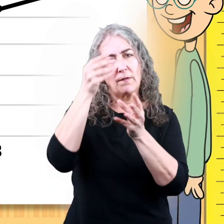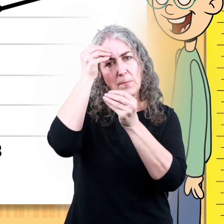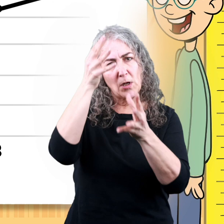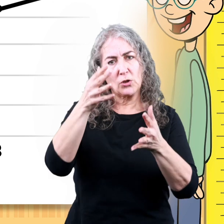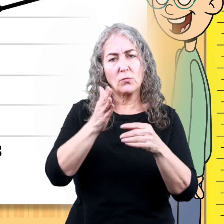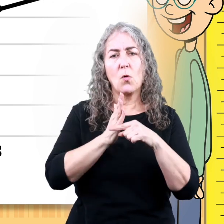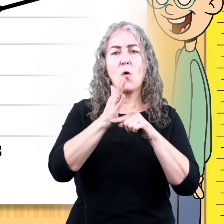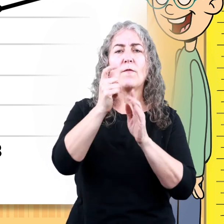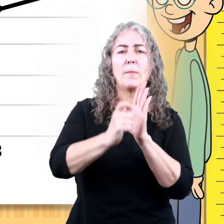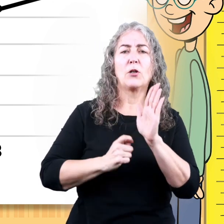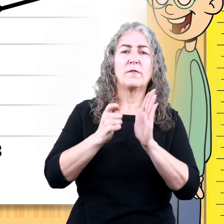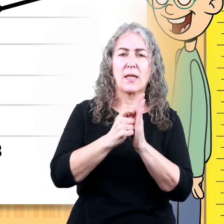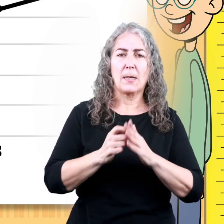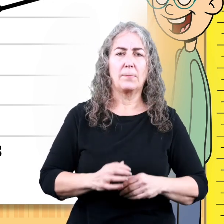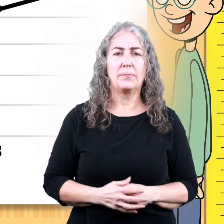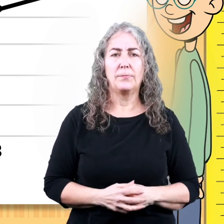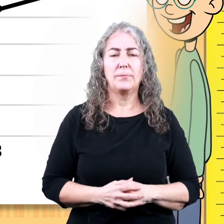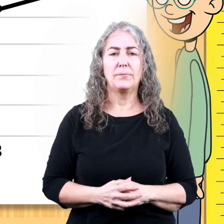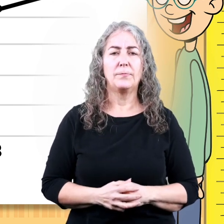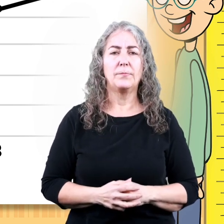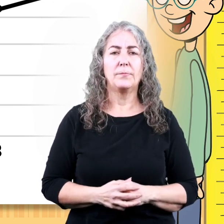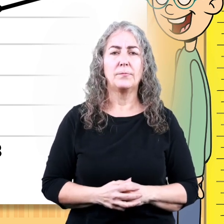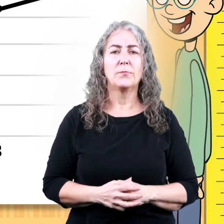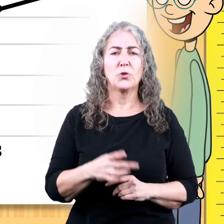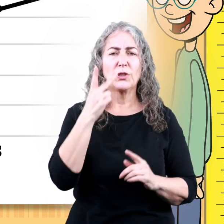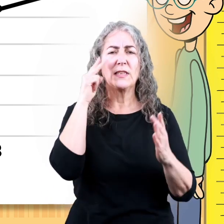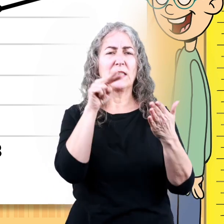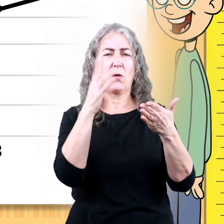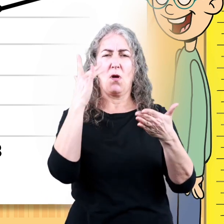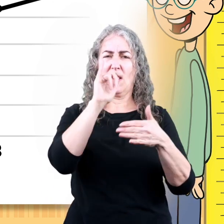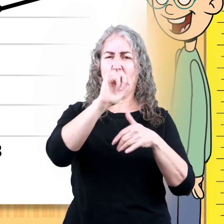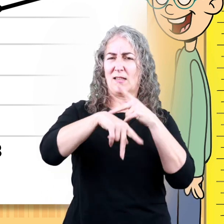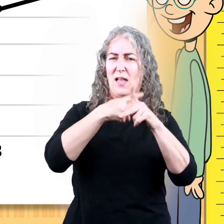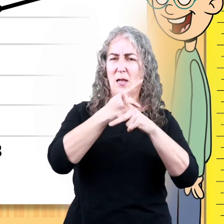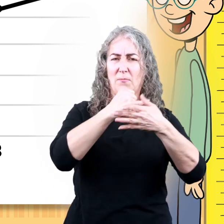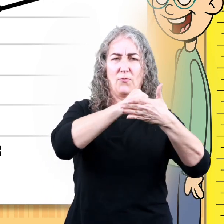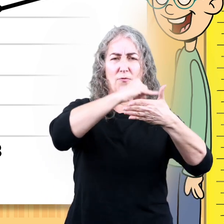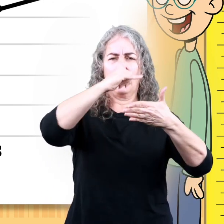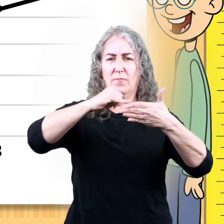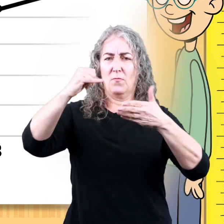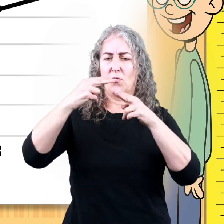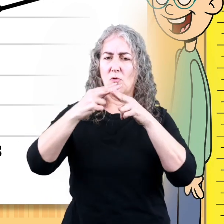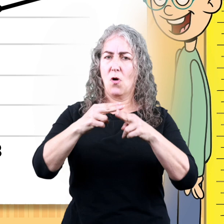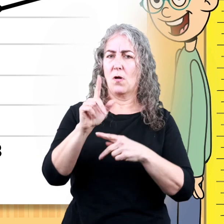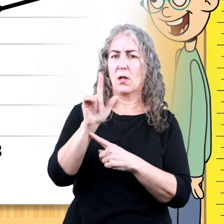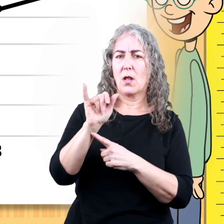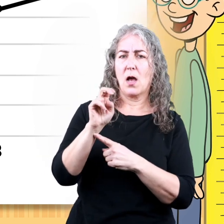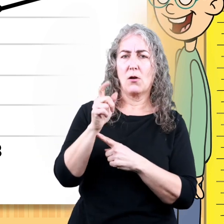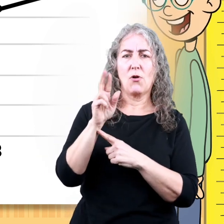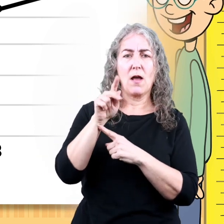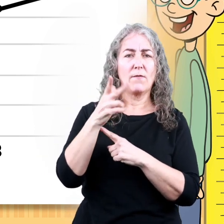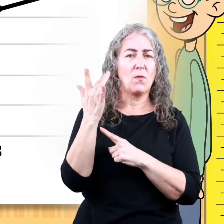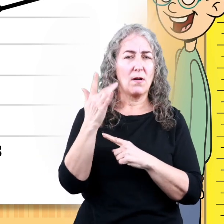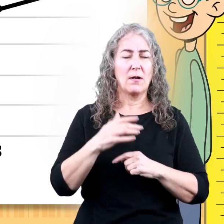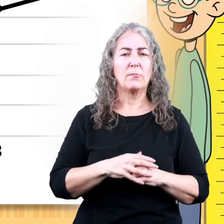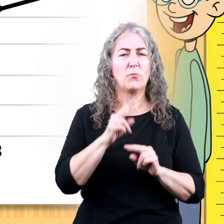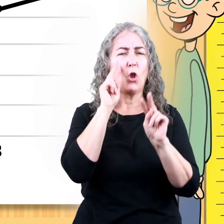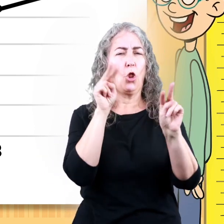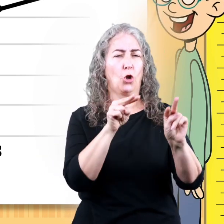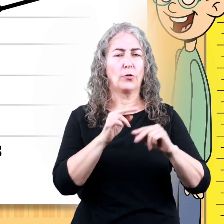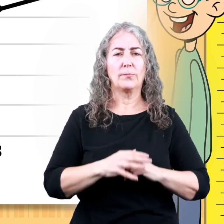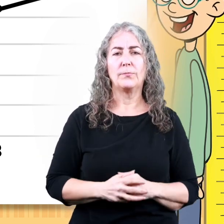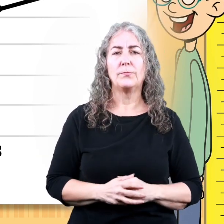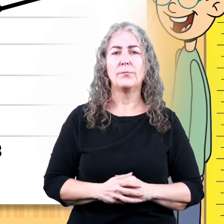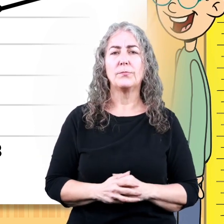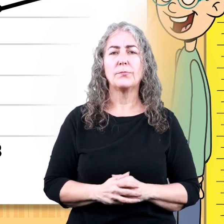information over a period of time. Can you see why this type of graph is called a line graph? Take